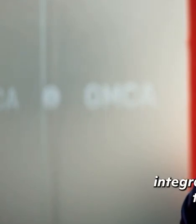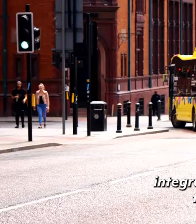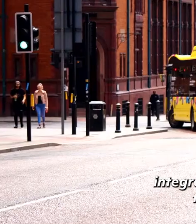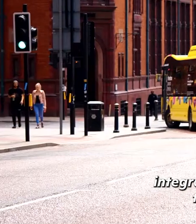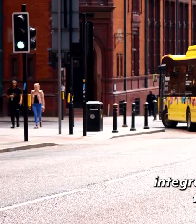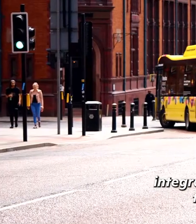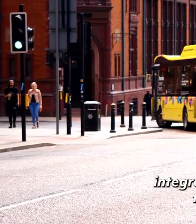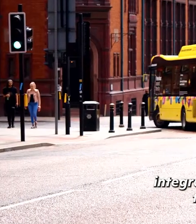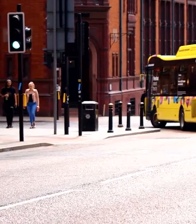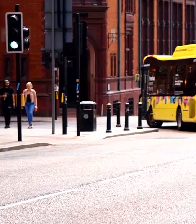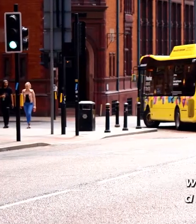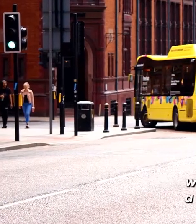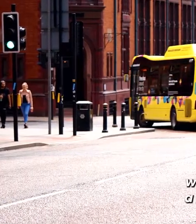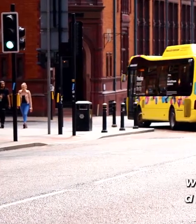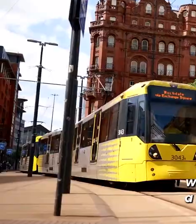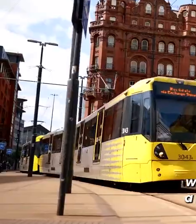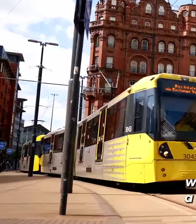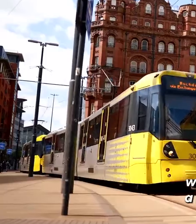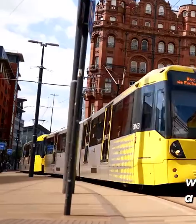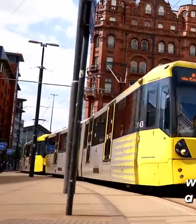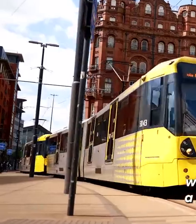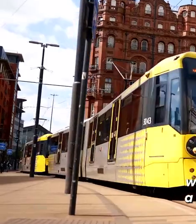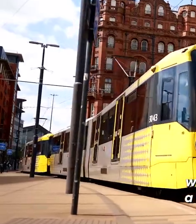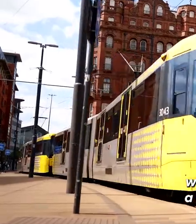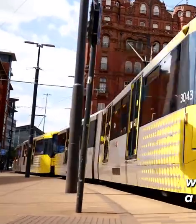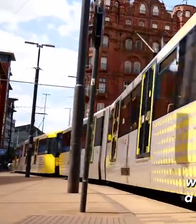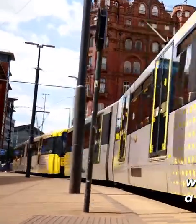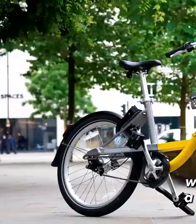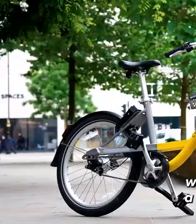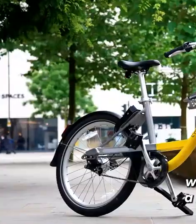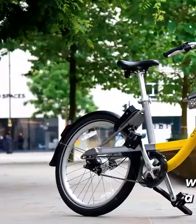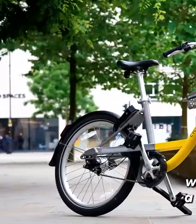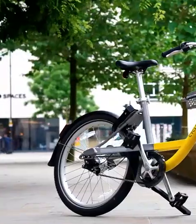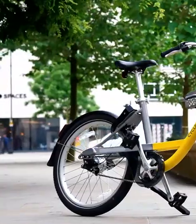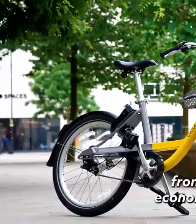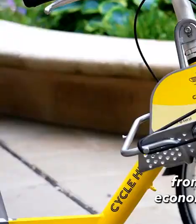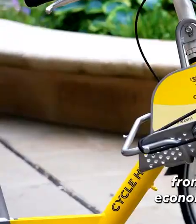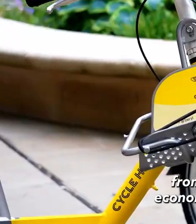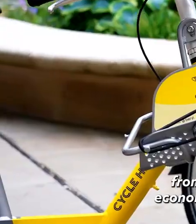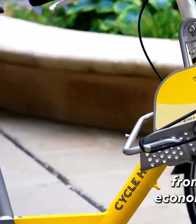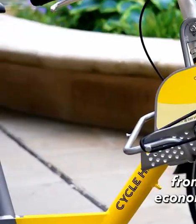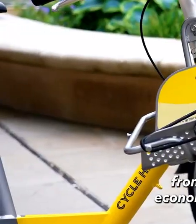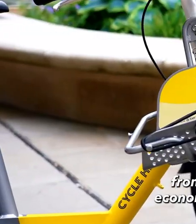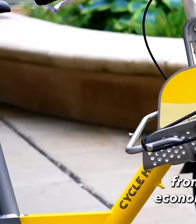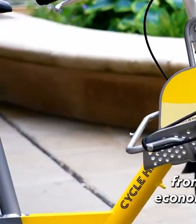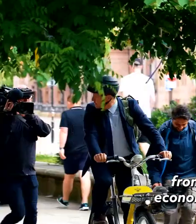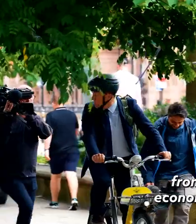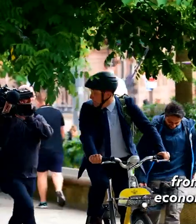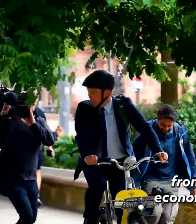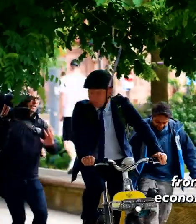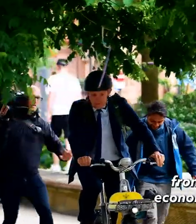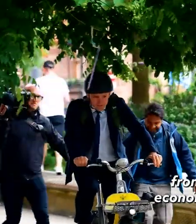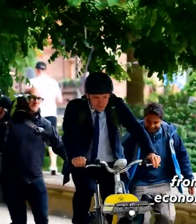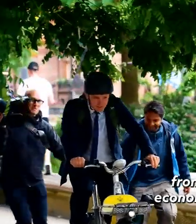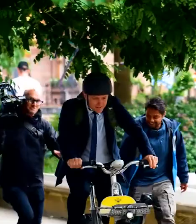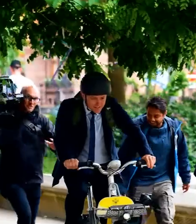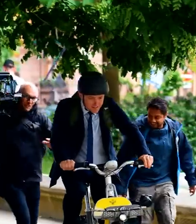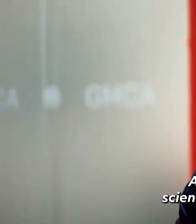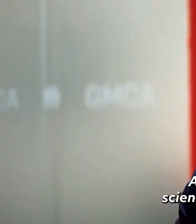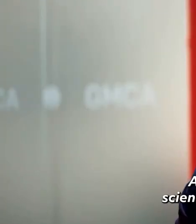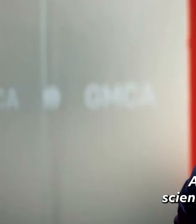transport system to Greater Manchester, which will help us remove 1 million tonnes of carbon from the Greater Manchester economy over the next